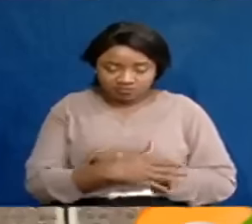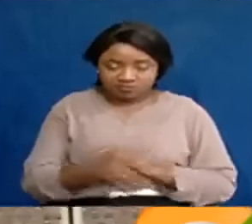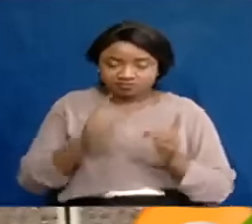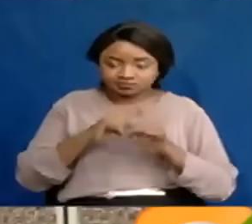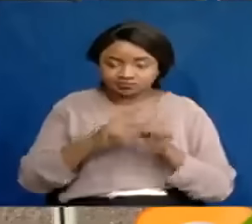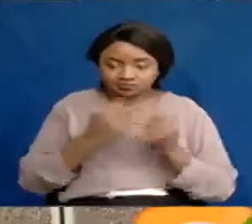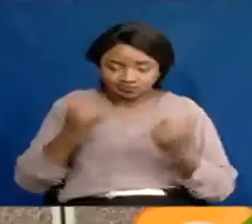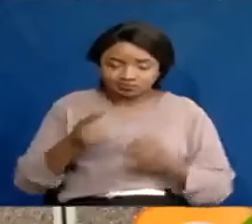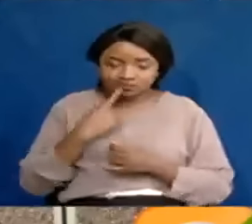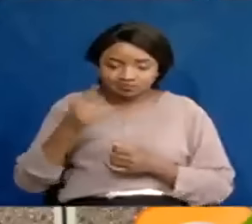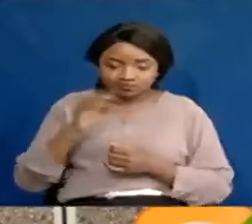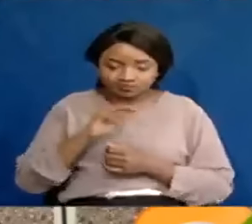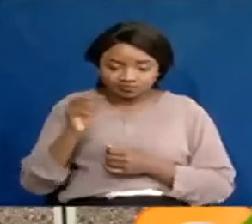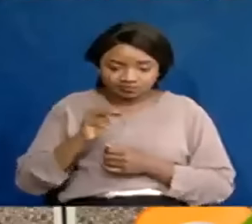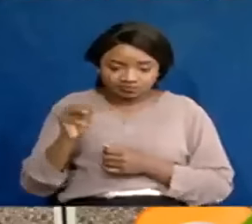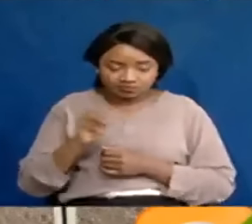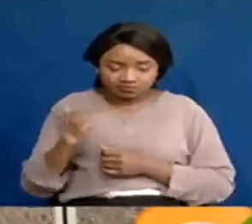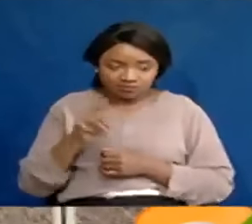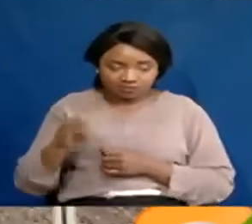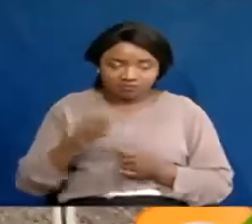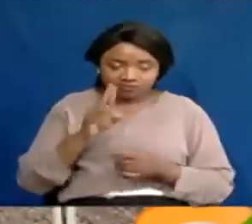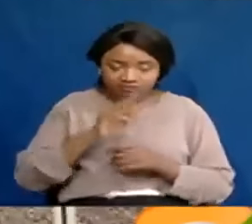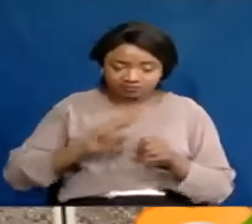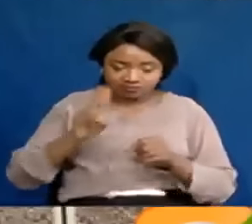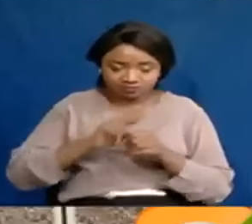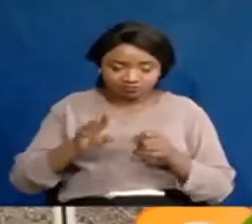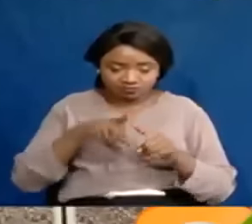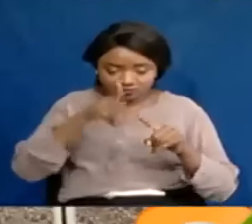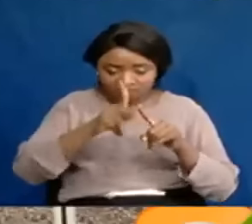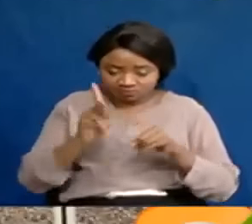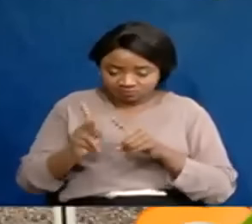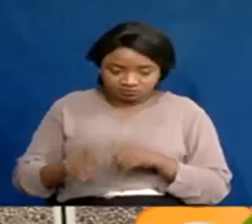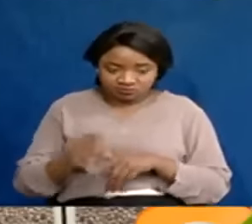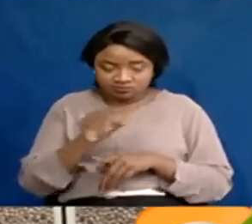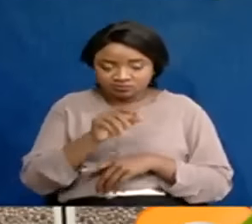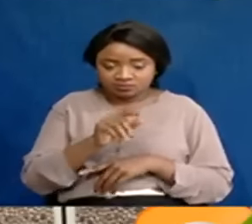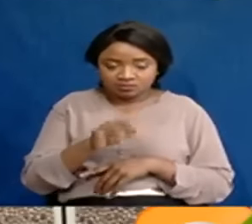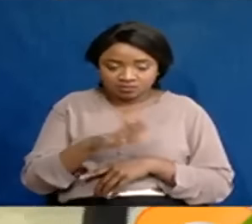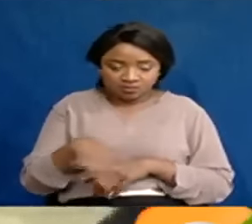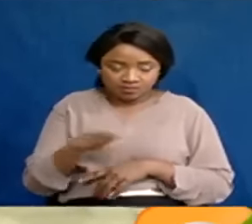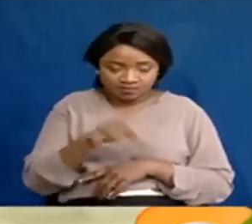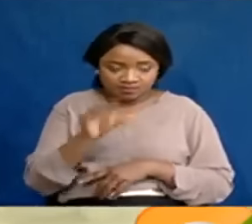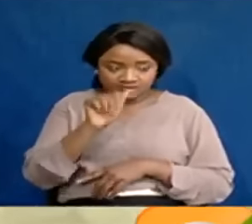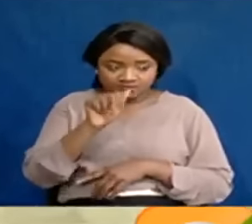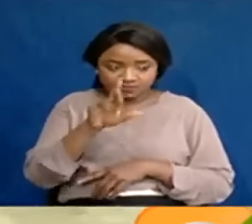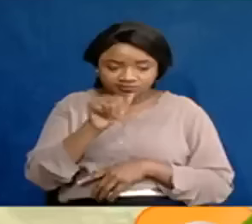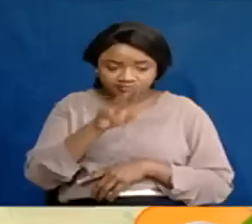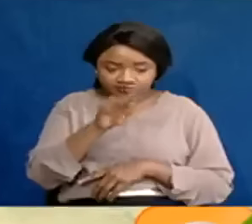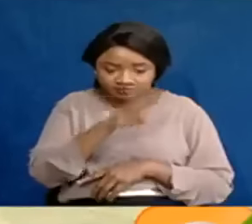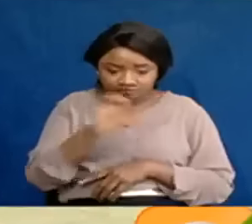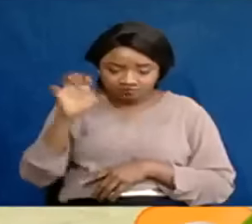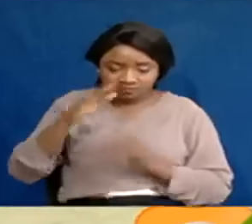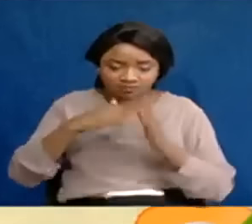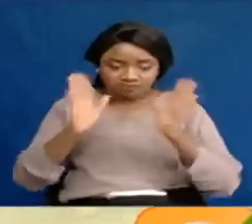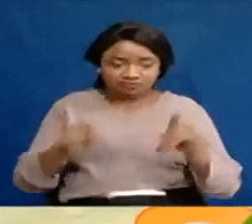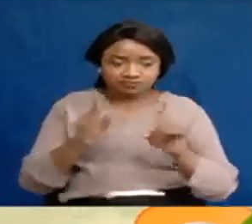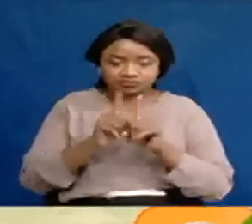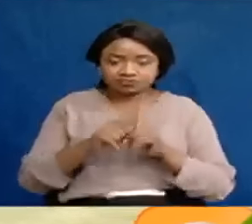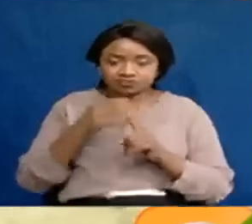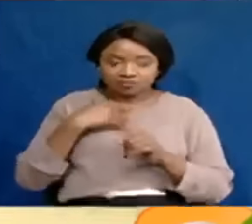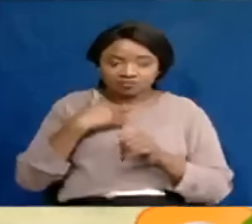shillings was spent to refurbish the Harambee House annex, including the renovation of the sixth floor, supply of installation for three